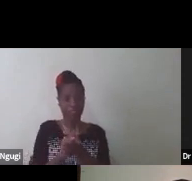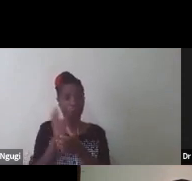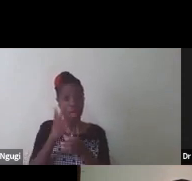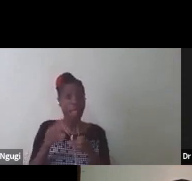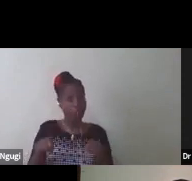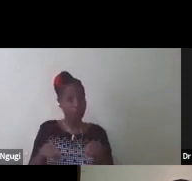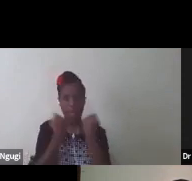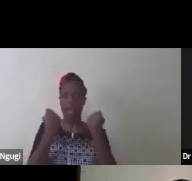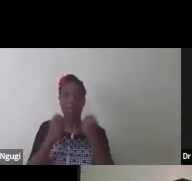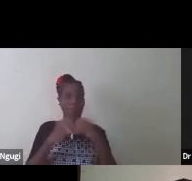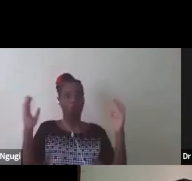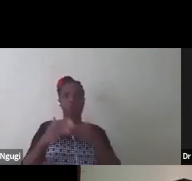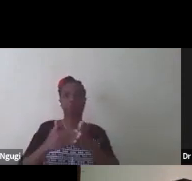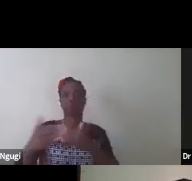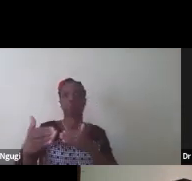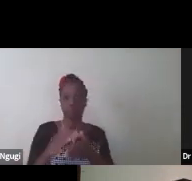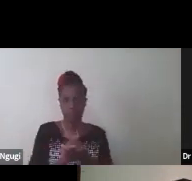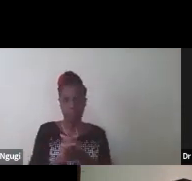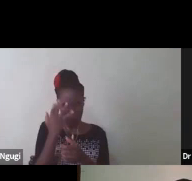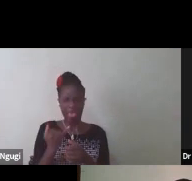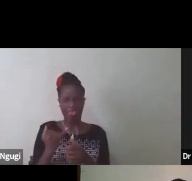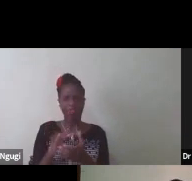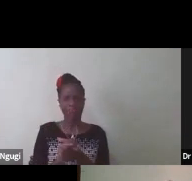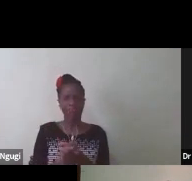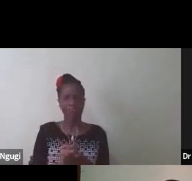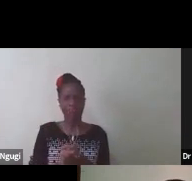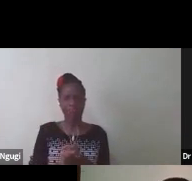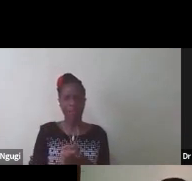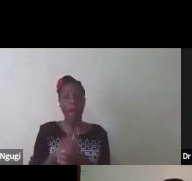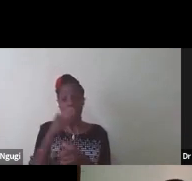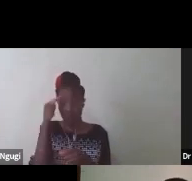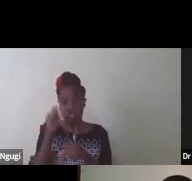crisis as we move forward. Why do I say so? The